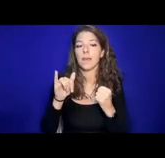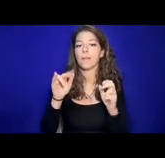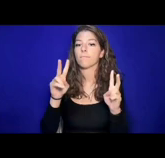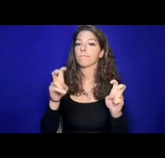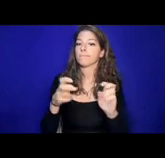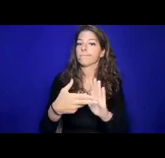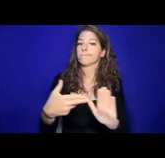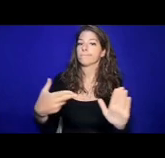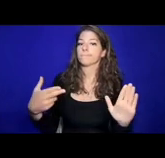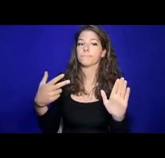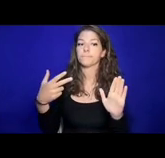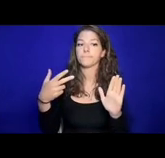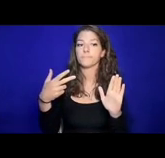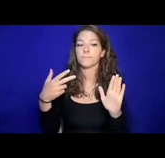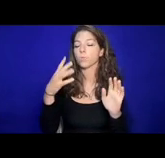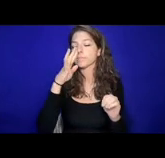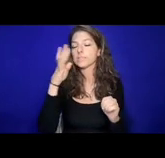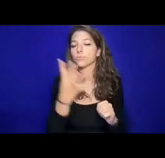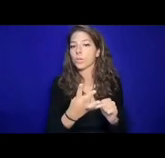disregarded